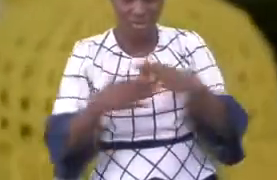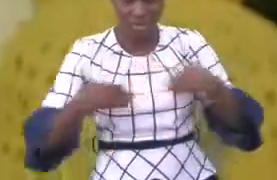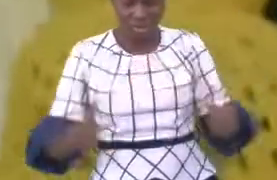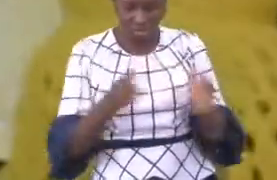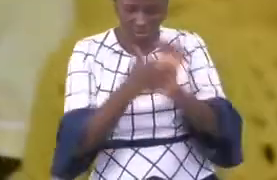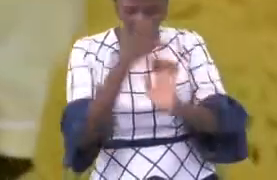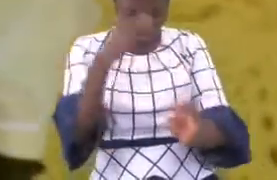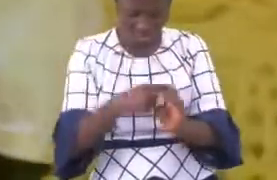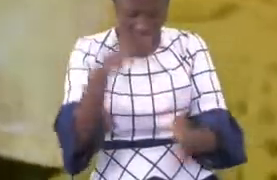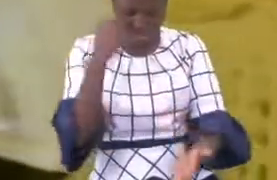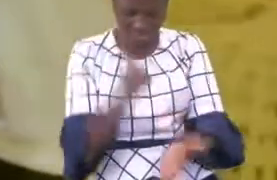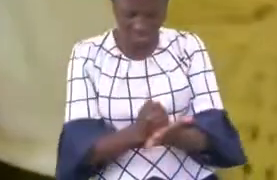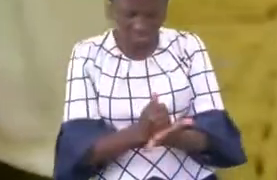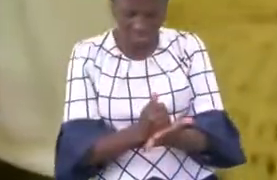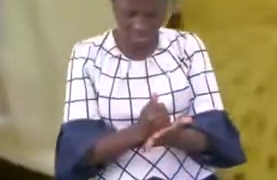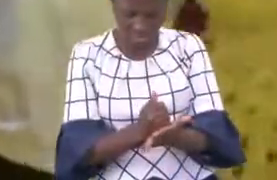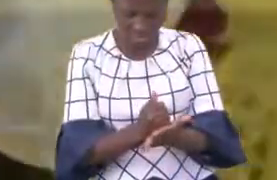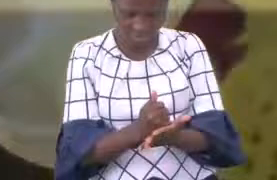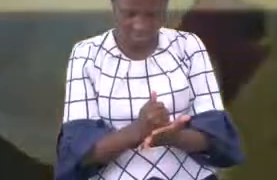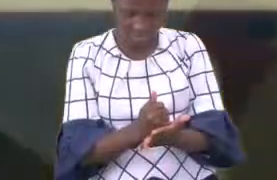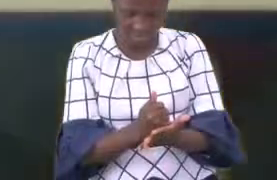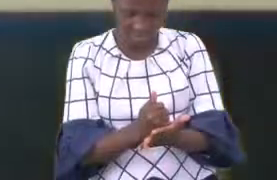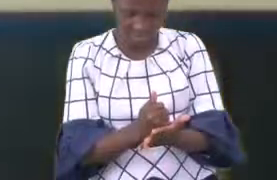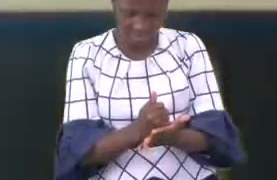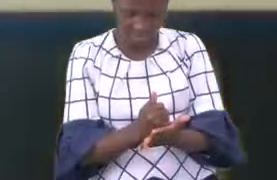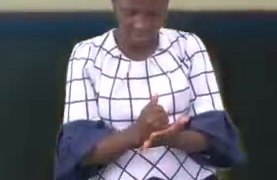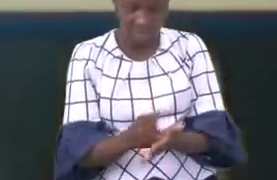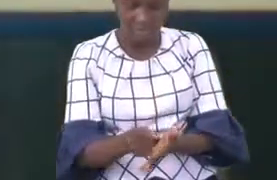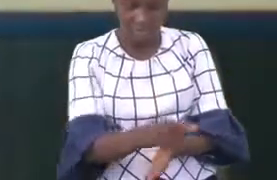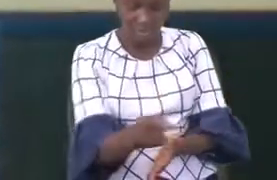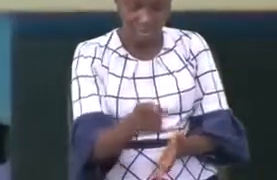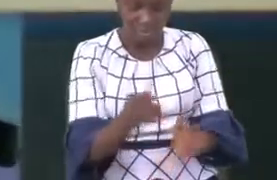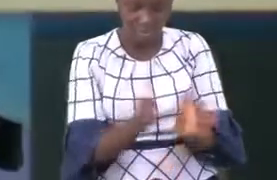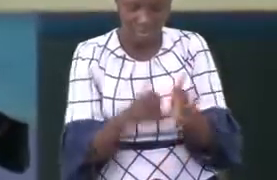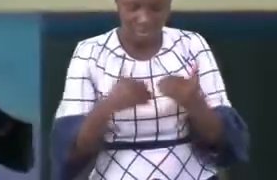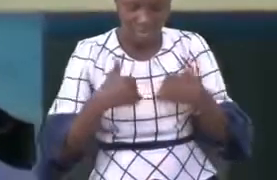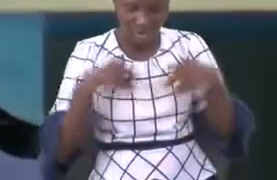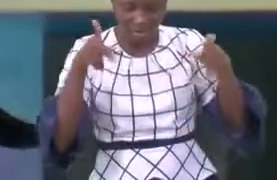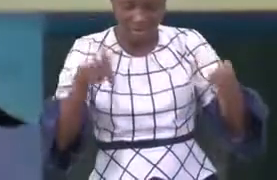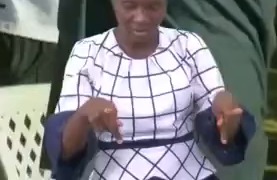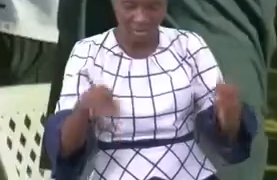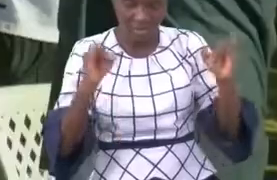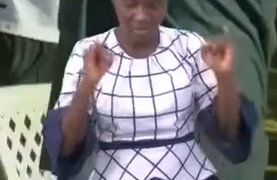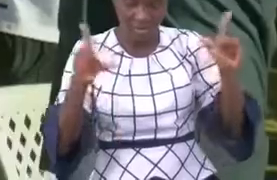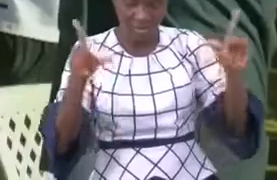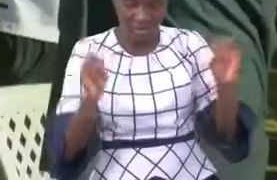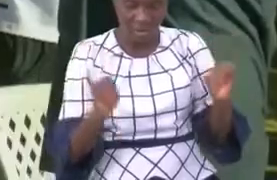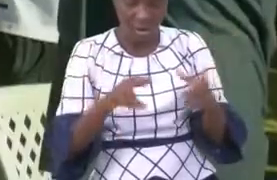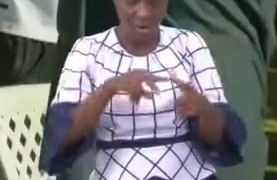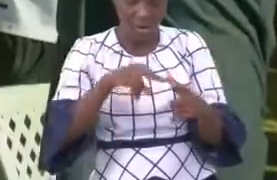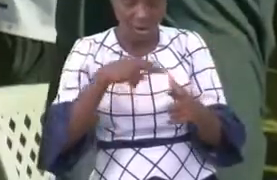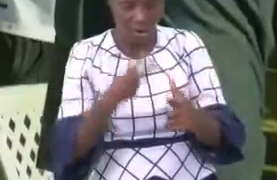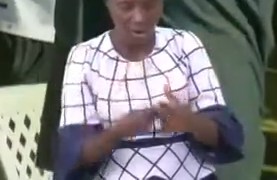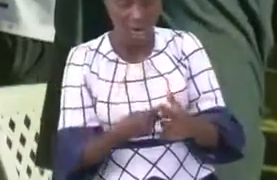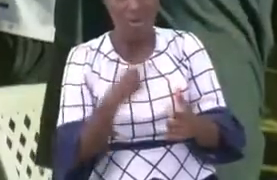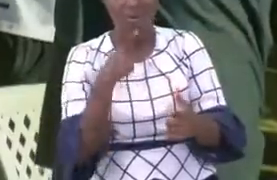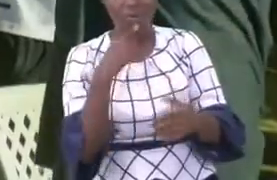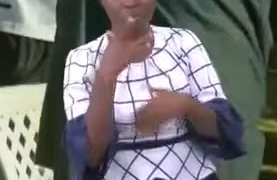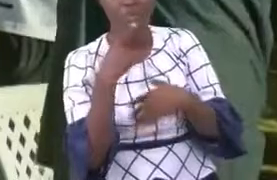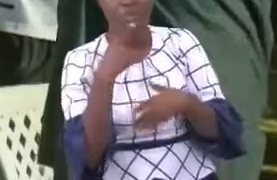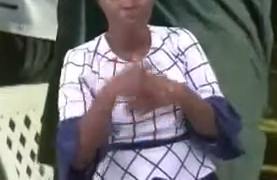Those having pile or issue of blood, I pray the Lord touch you right now. You are healed